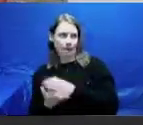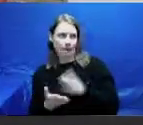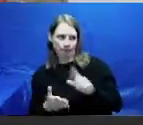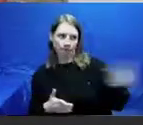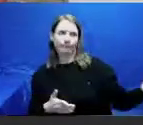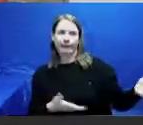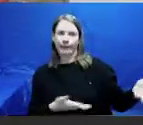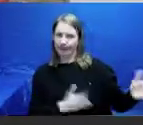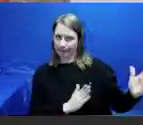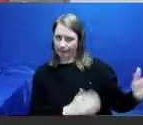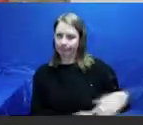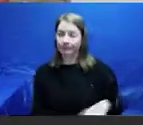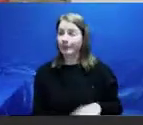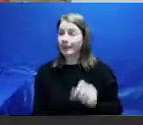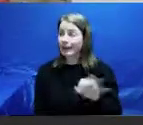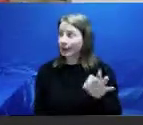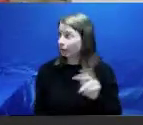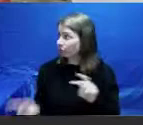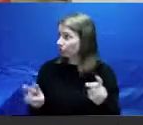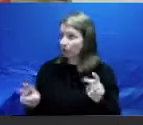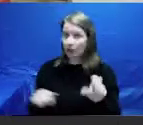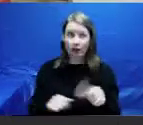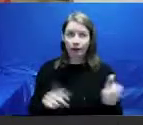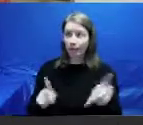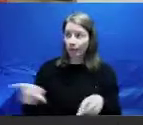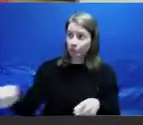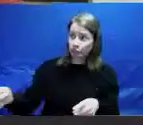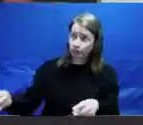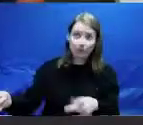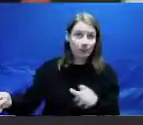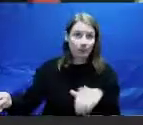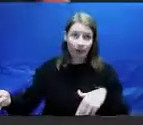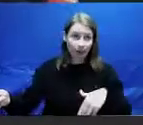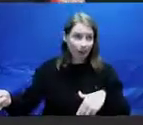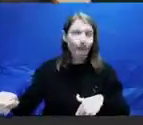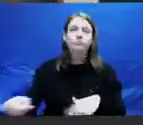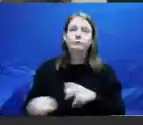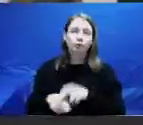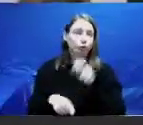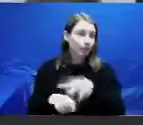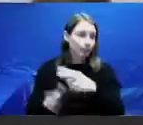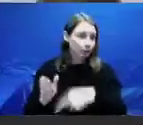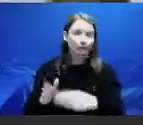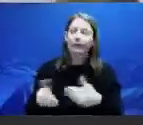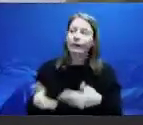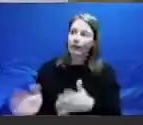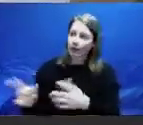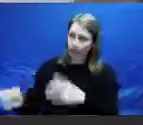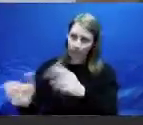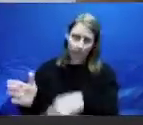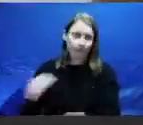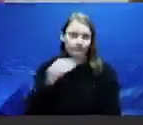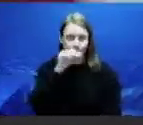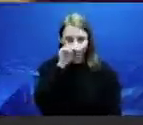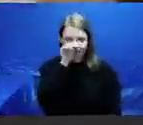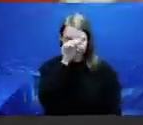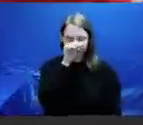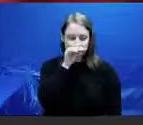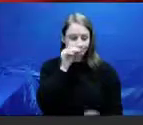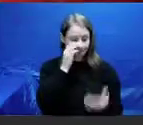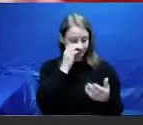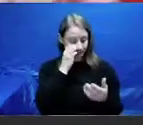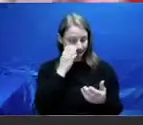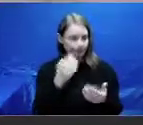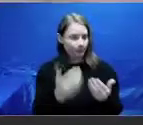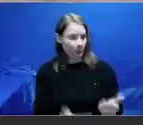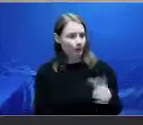that hasn't jumped in before, you're going to let them read. Okay, all right, who wants to start? All right, go ahead, Lauren.